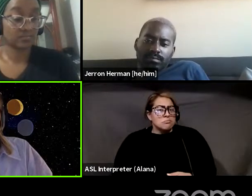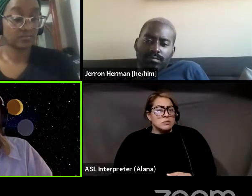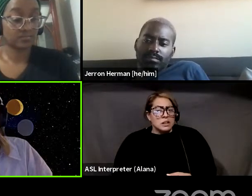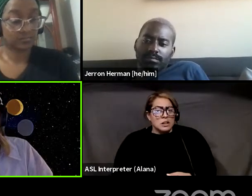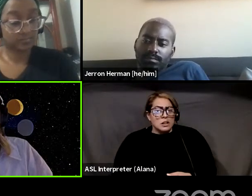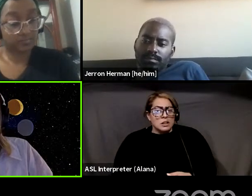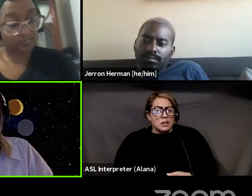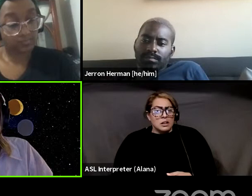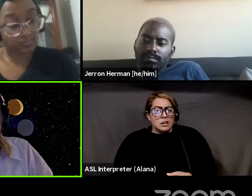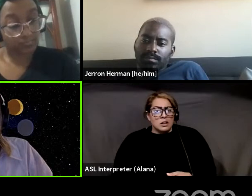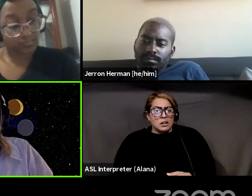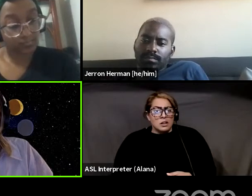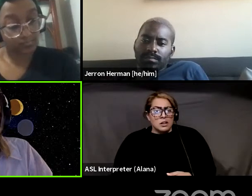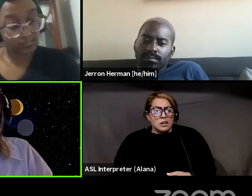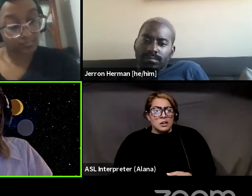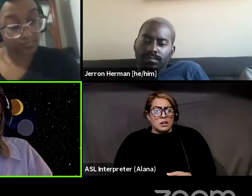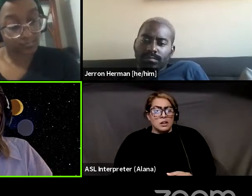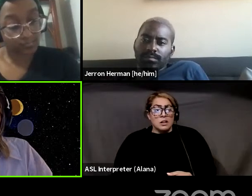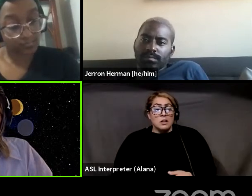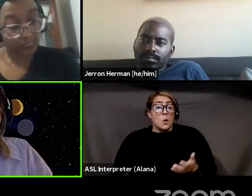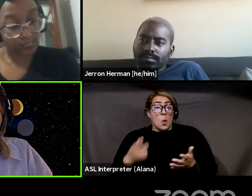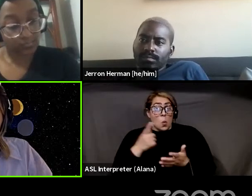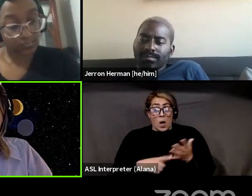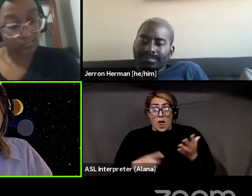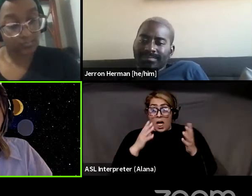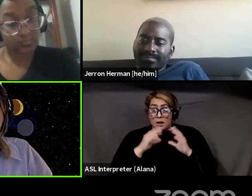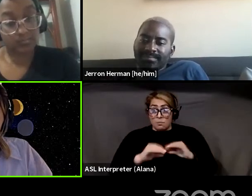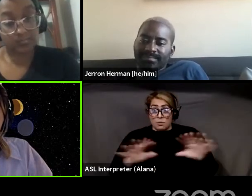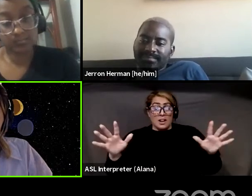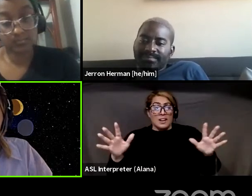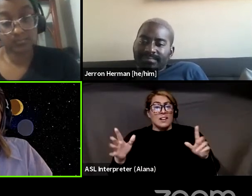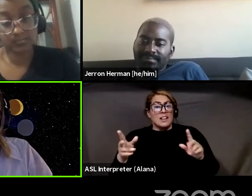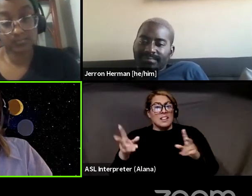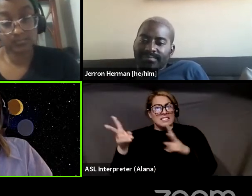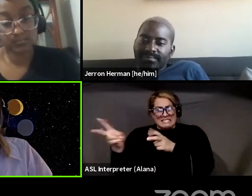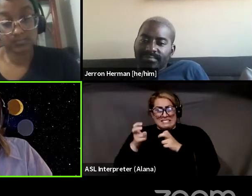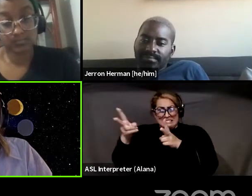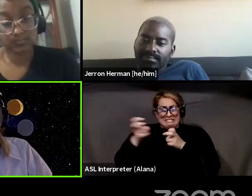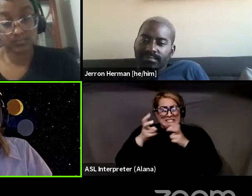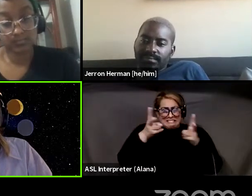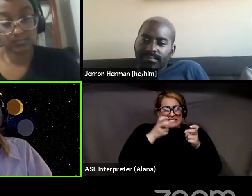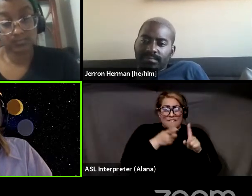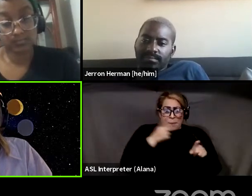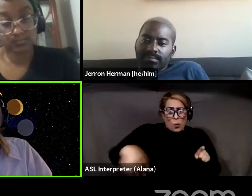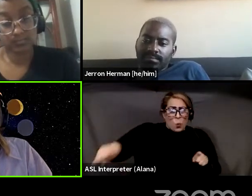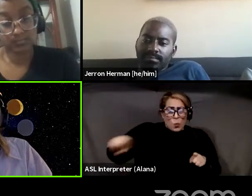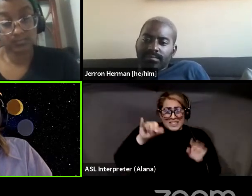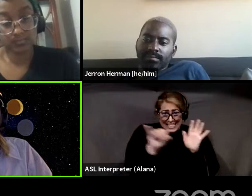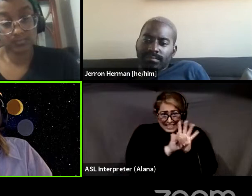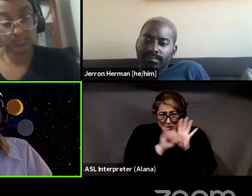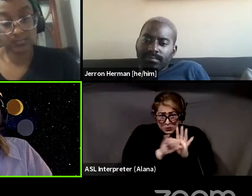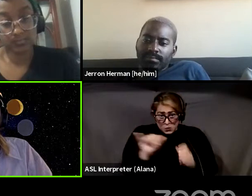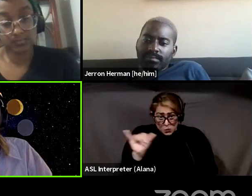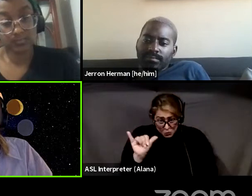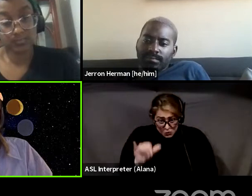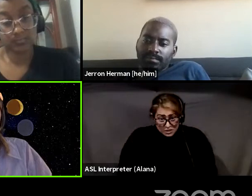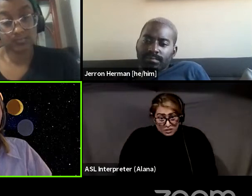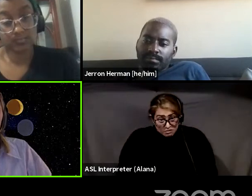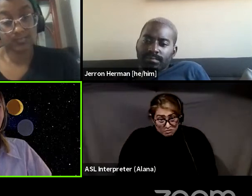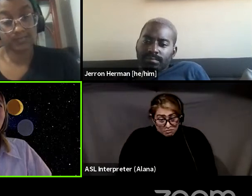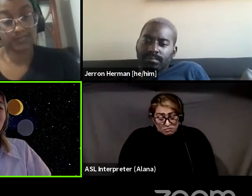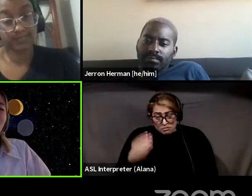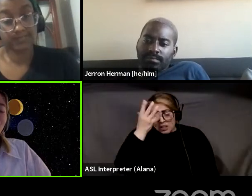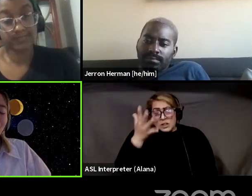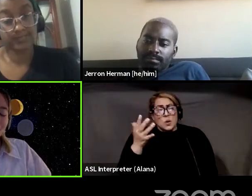what I end up putting out is from those identities as well. So I think